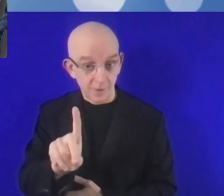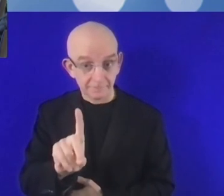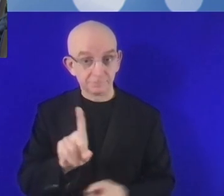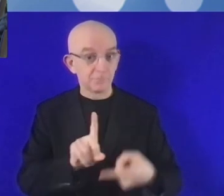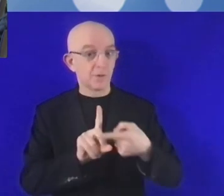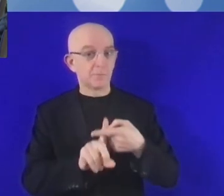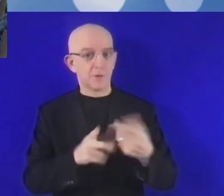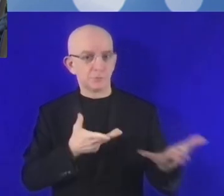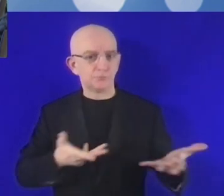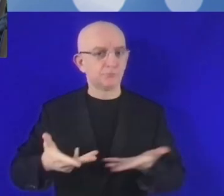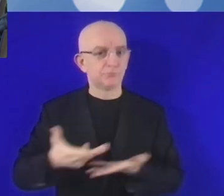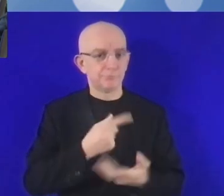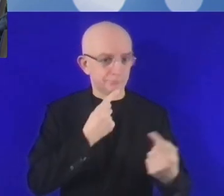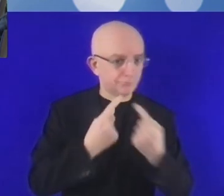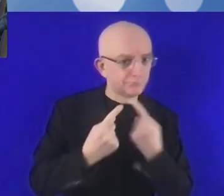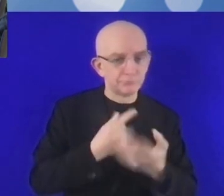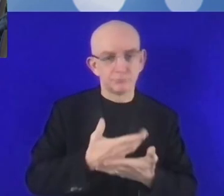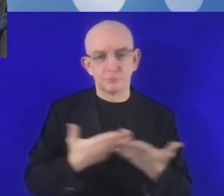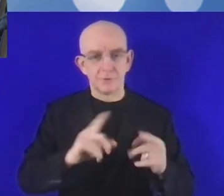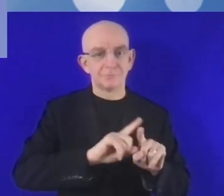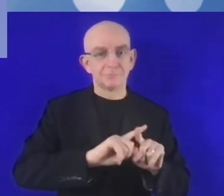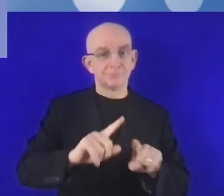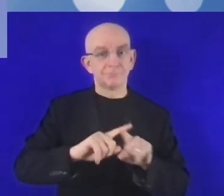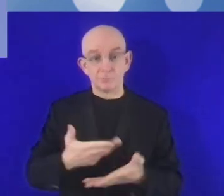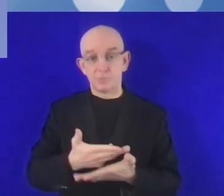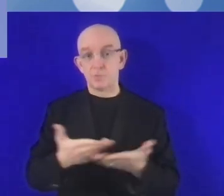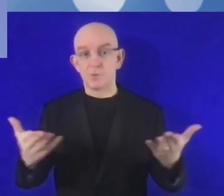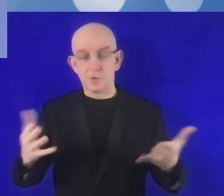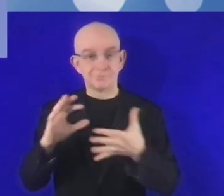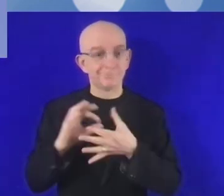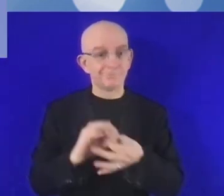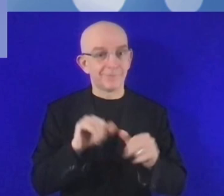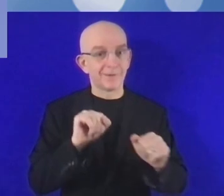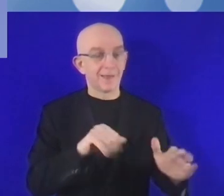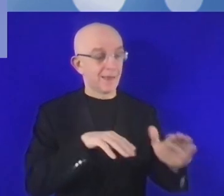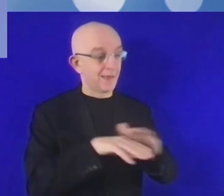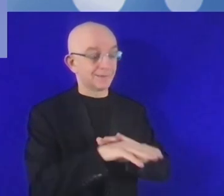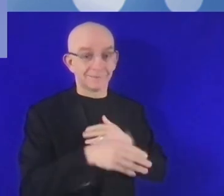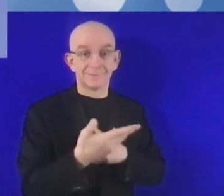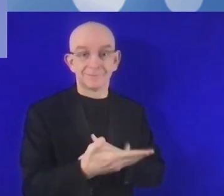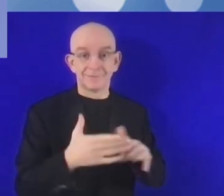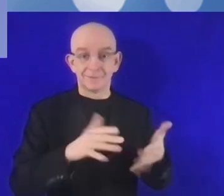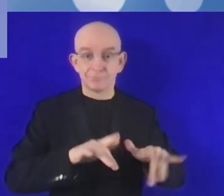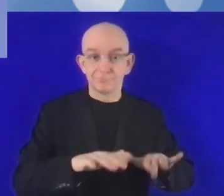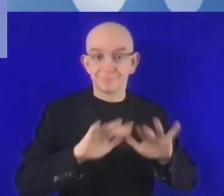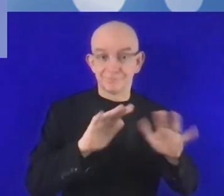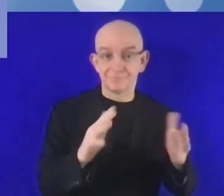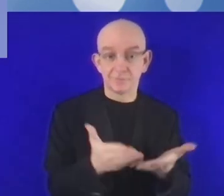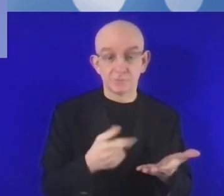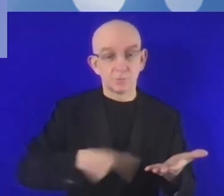because we have to remember that at the moment, half of the world still does not have such an access.